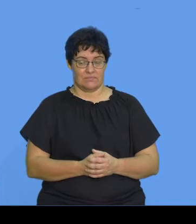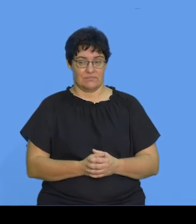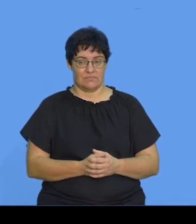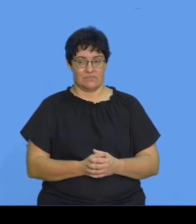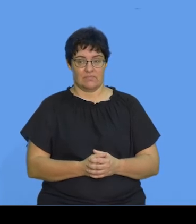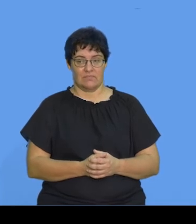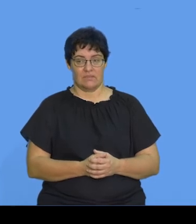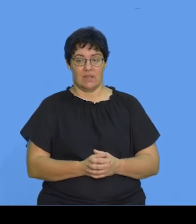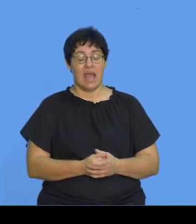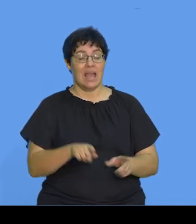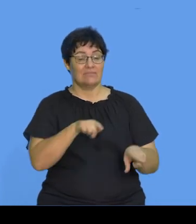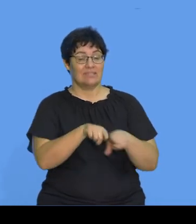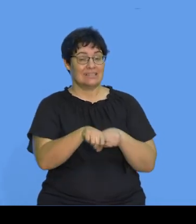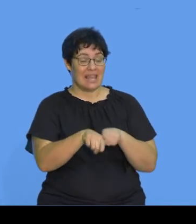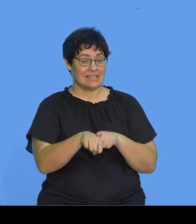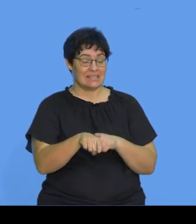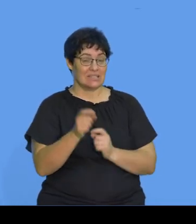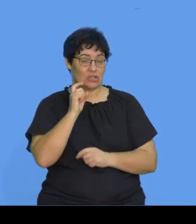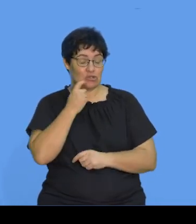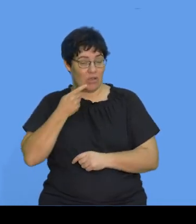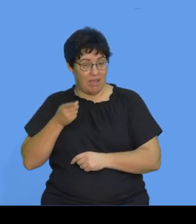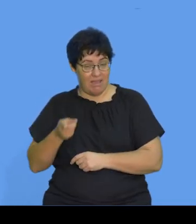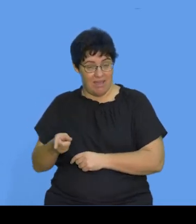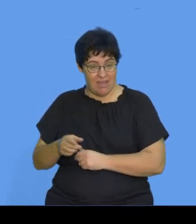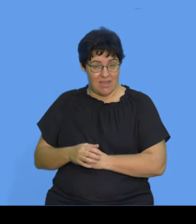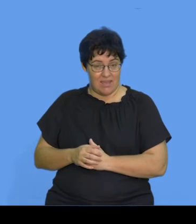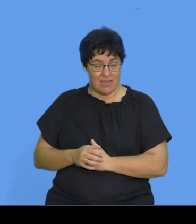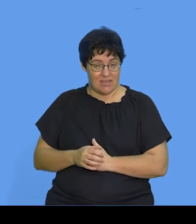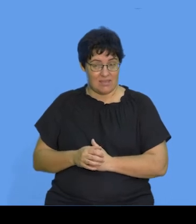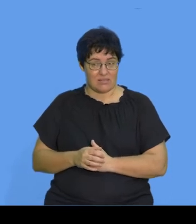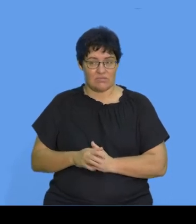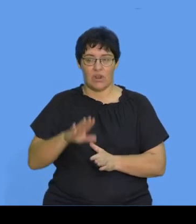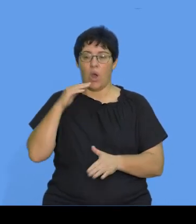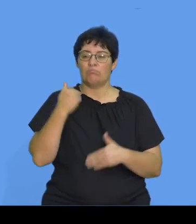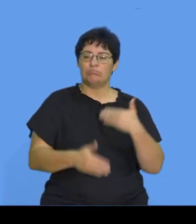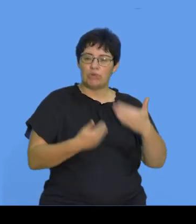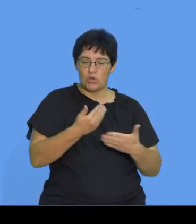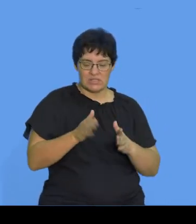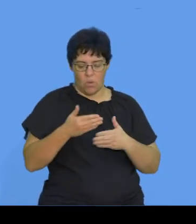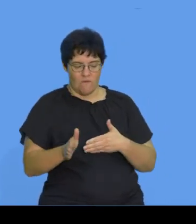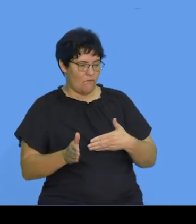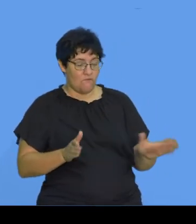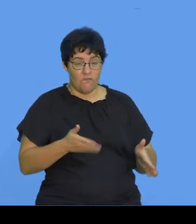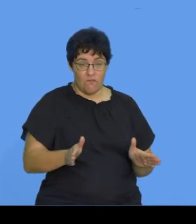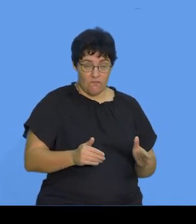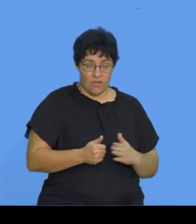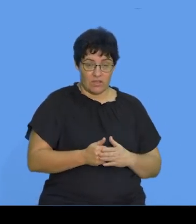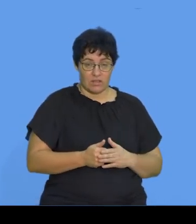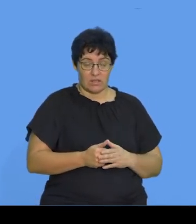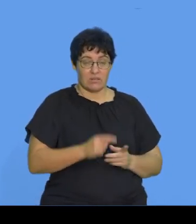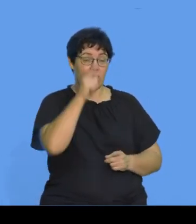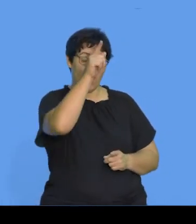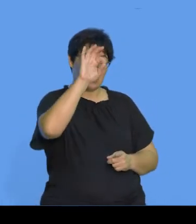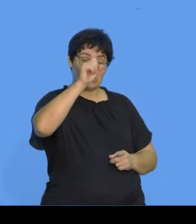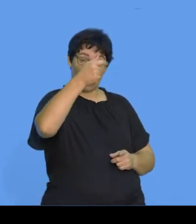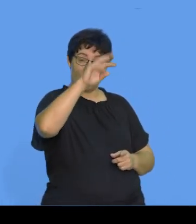Okay, and if I'm testing for sugar over here, remember, by the process of elimination, really, if